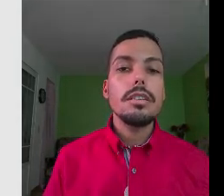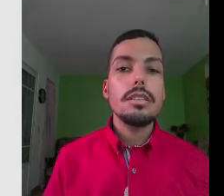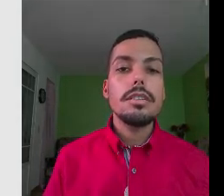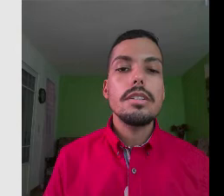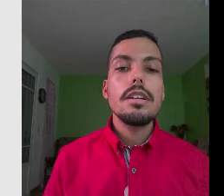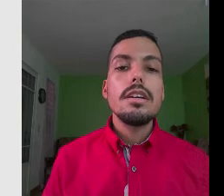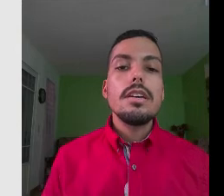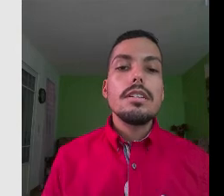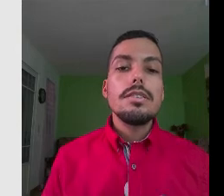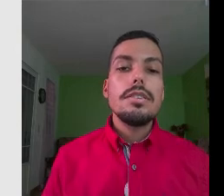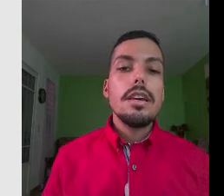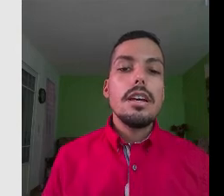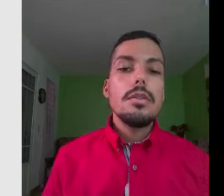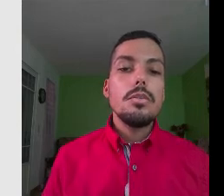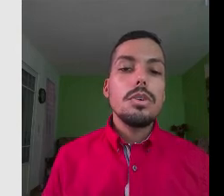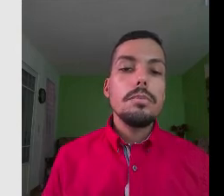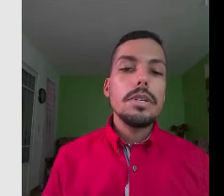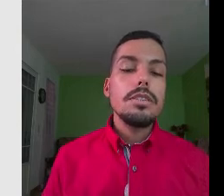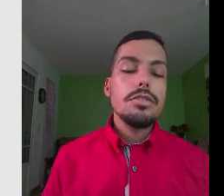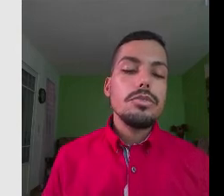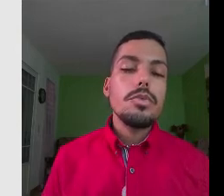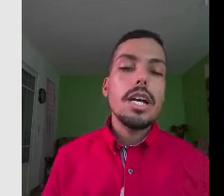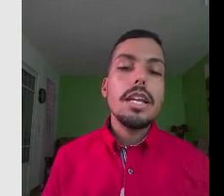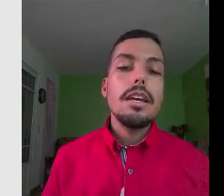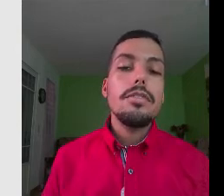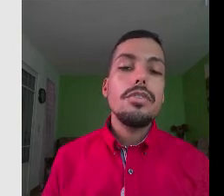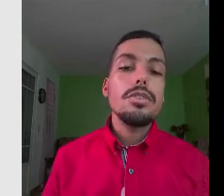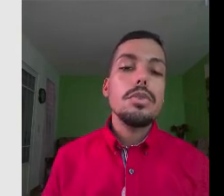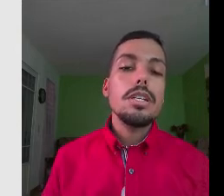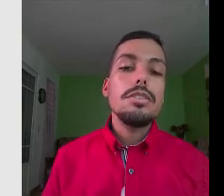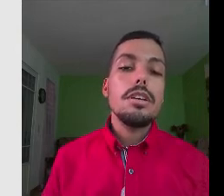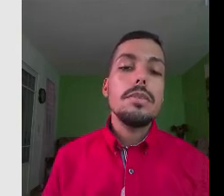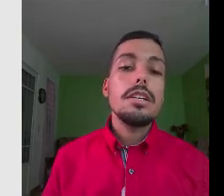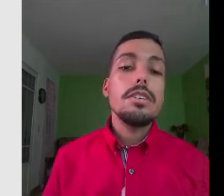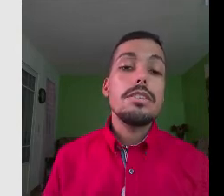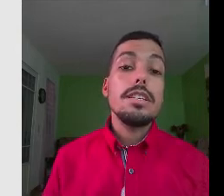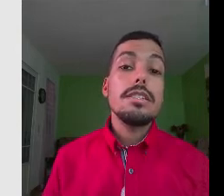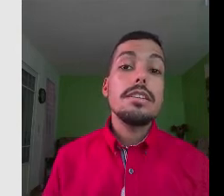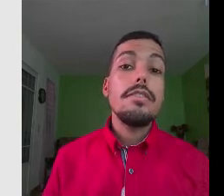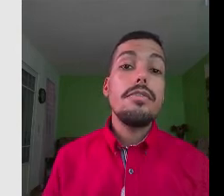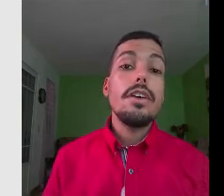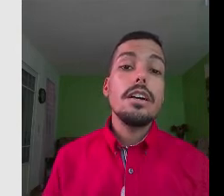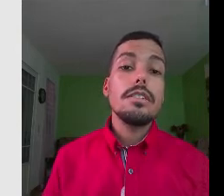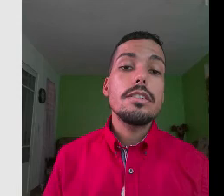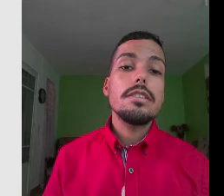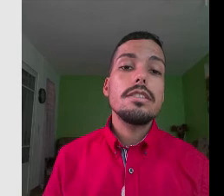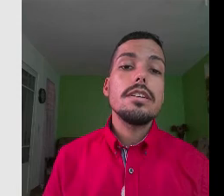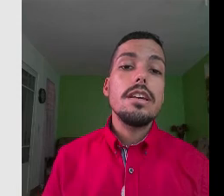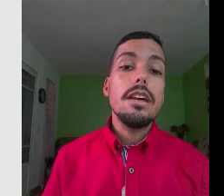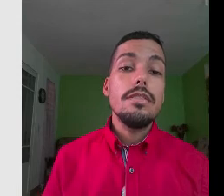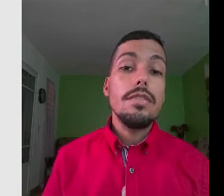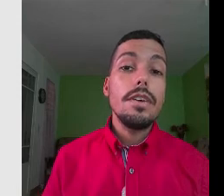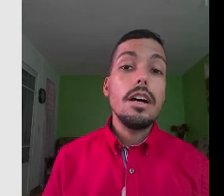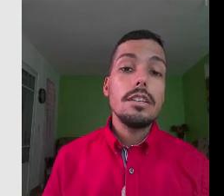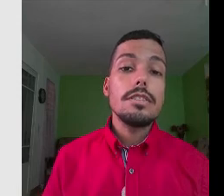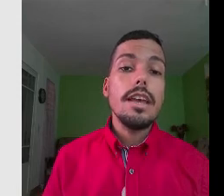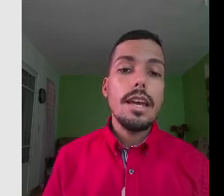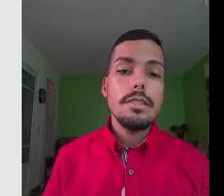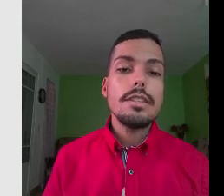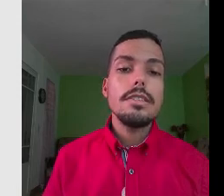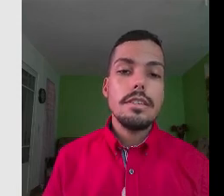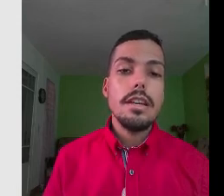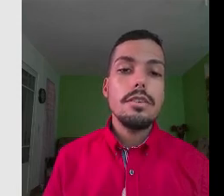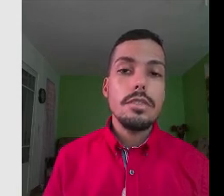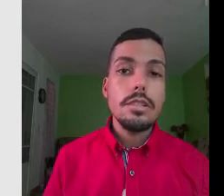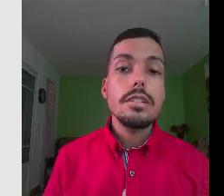the X sound word pictures, right? And the first one is done because this is a fox, and fox